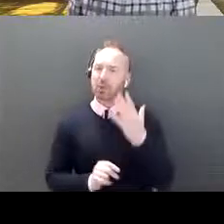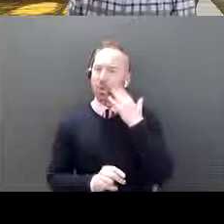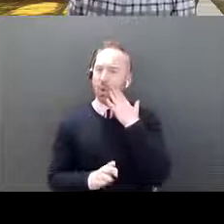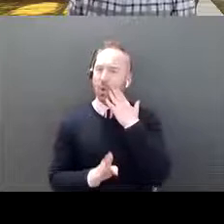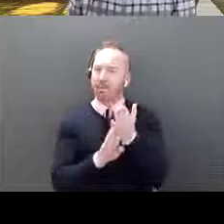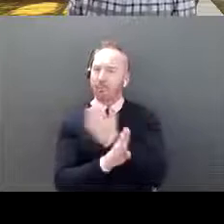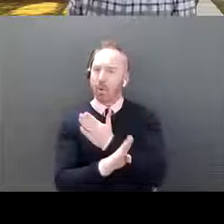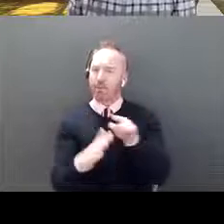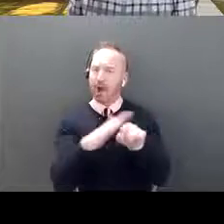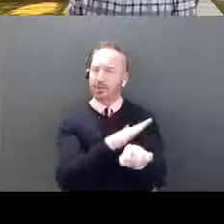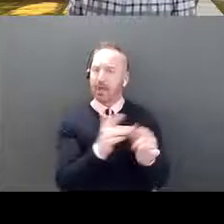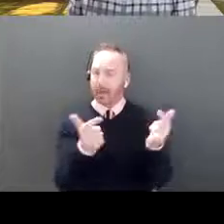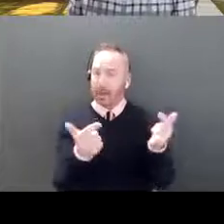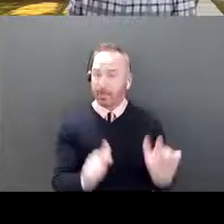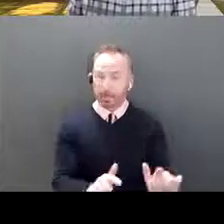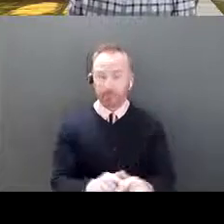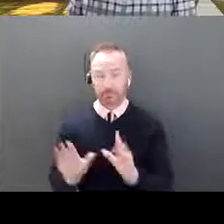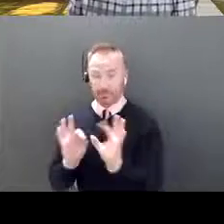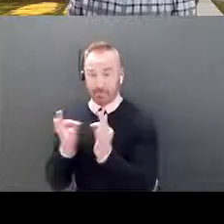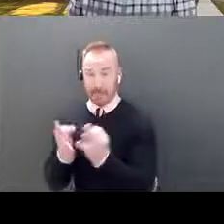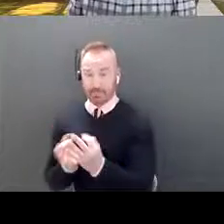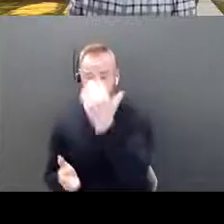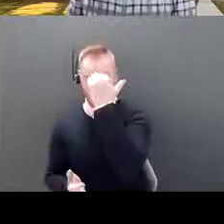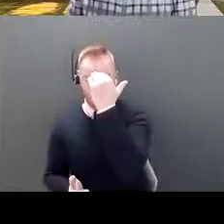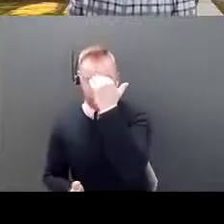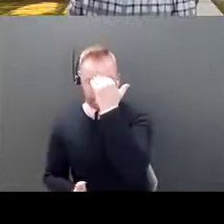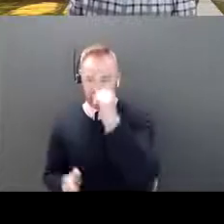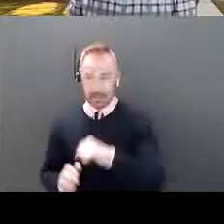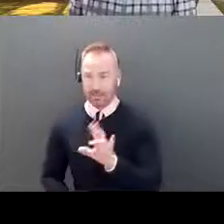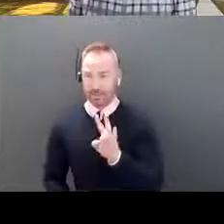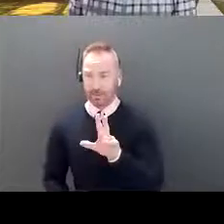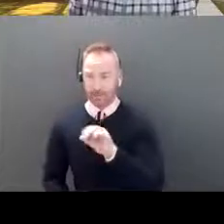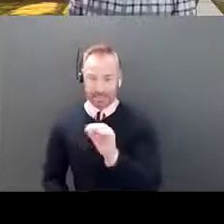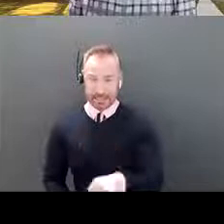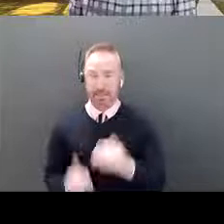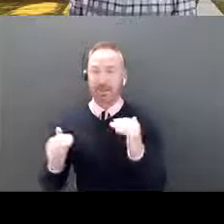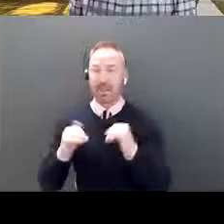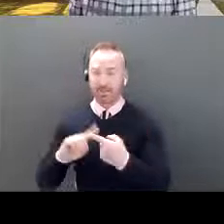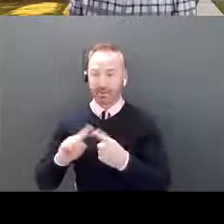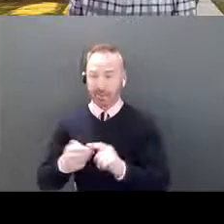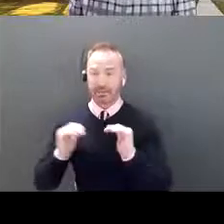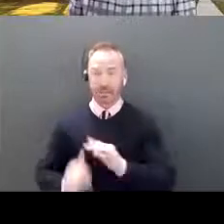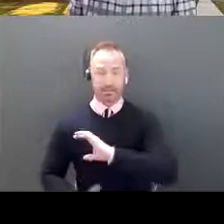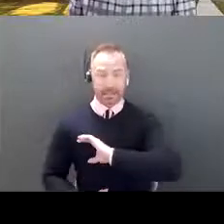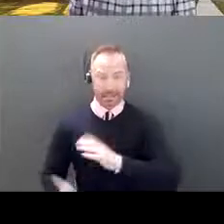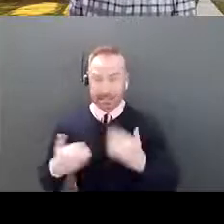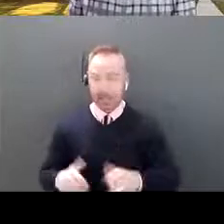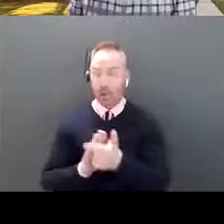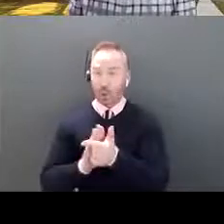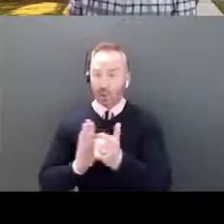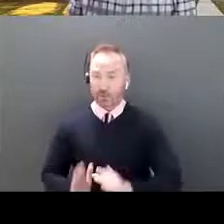homicide. Family knows the most, then friends, police, family or criminal lawyers,